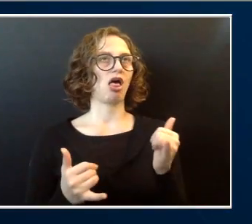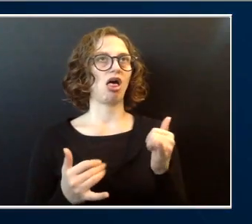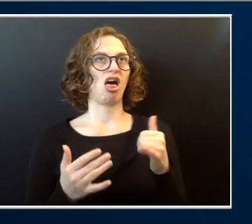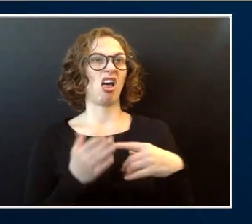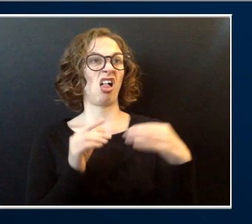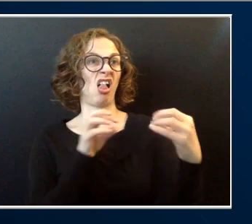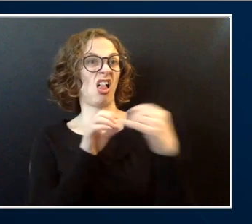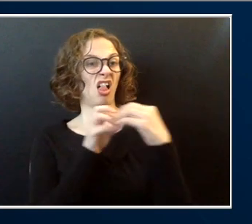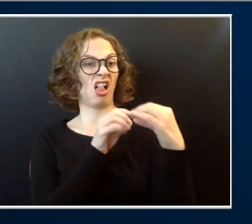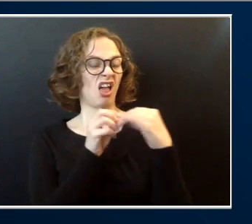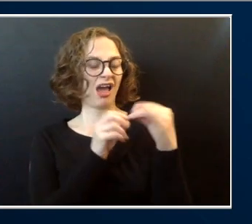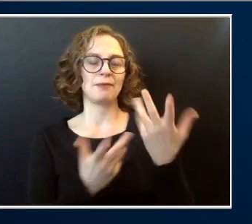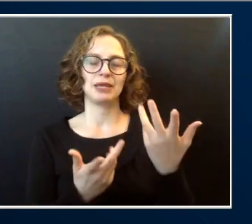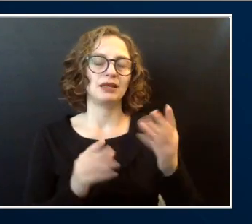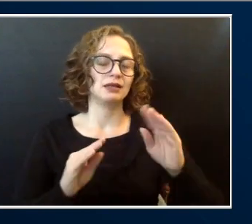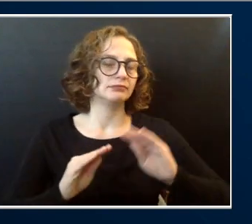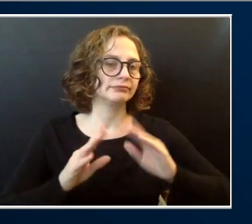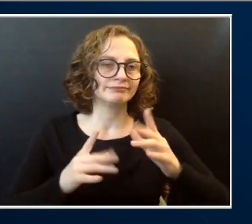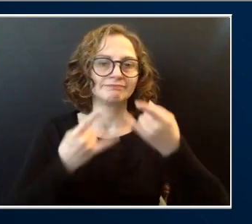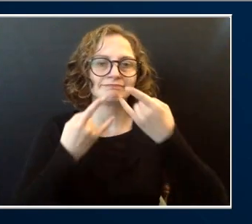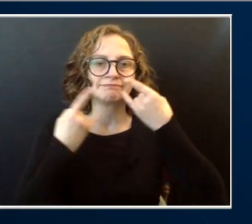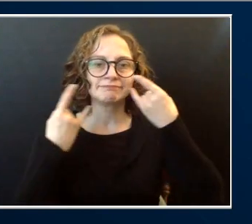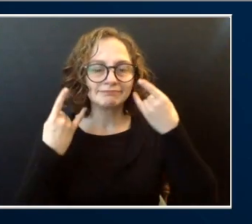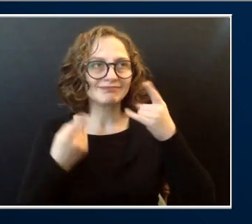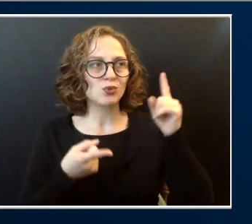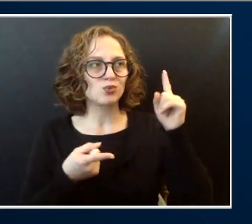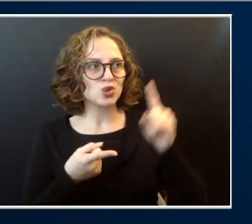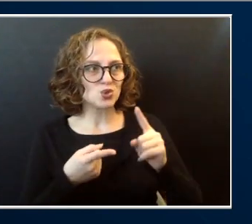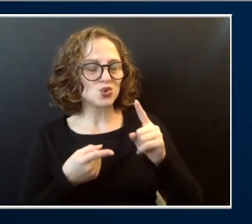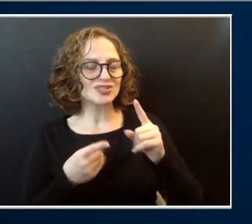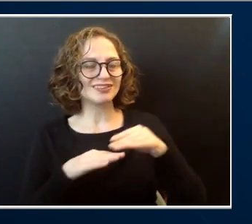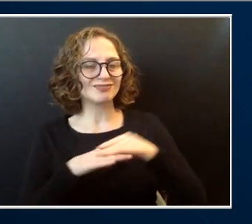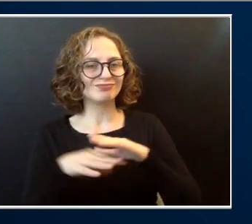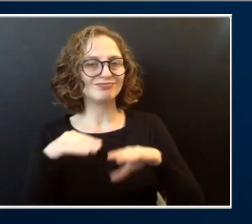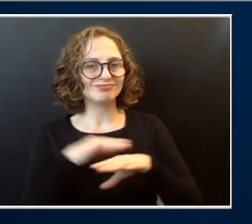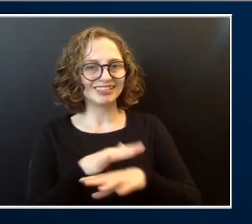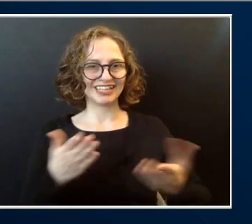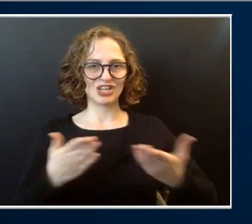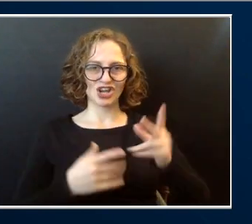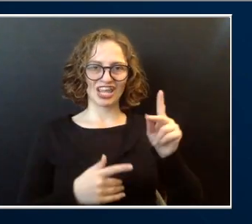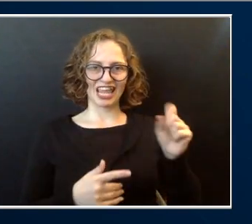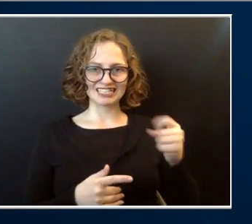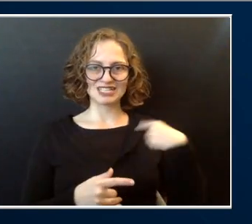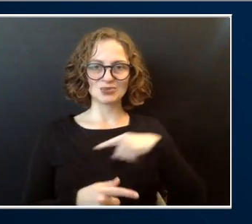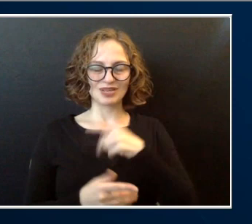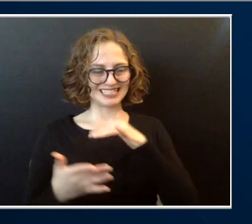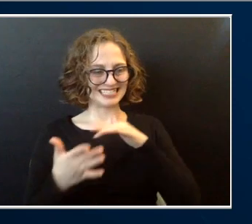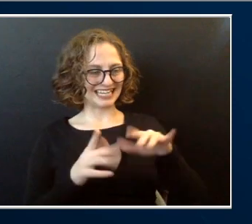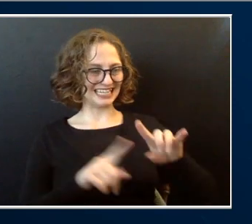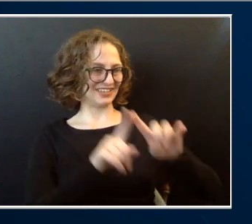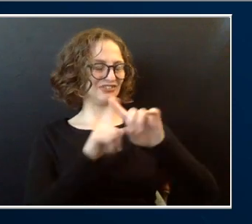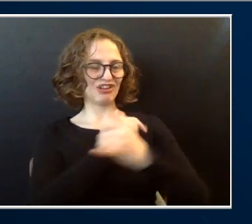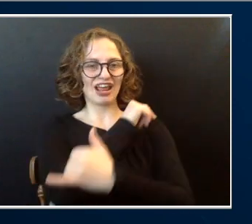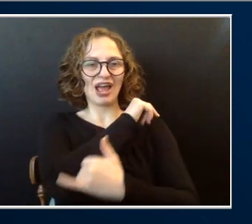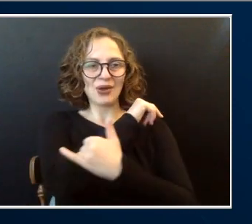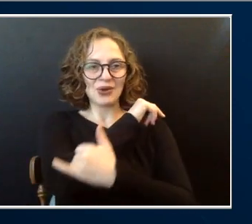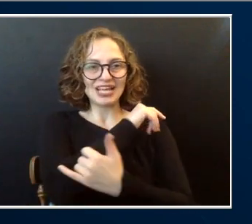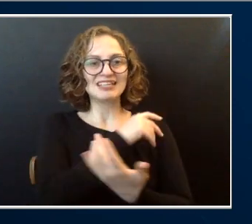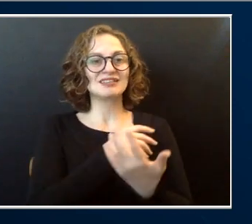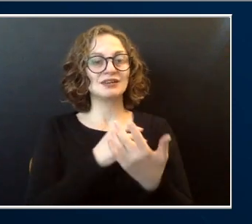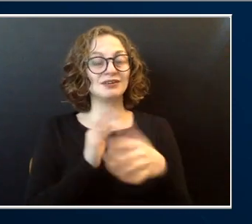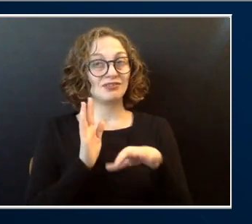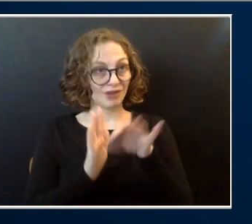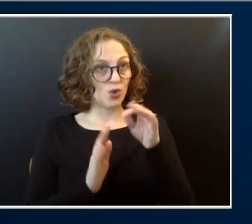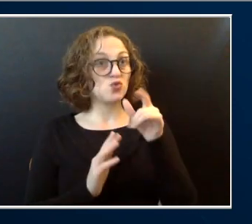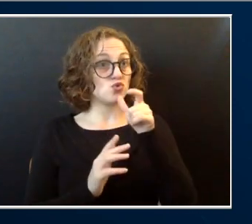COVID-19. Even here in Kansas, they did county studies looking at one county versus another county and finding a significant reduction in the counties that wore masks.